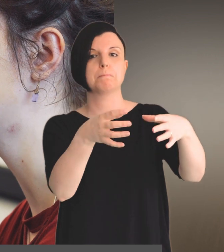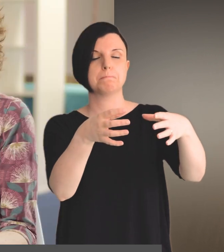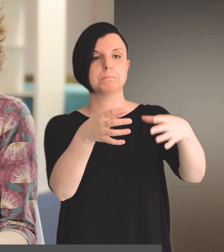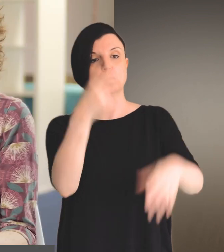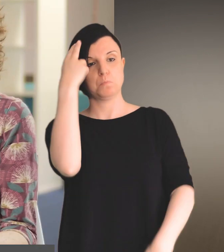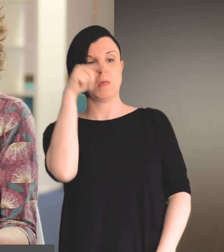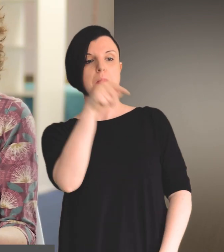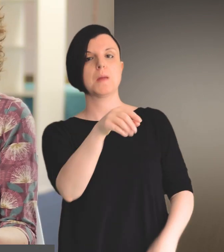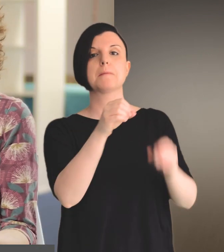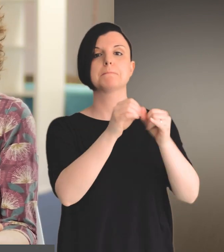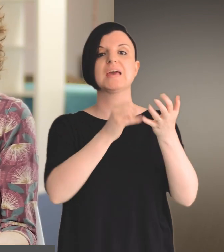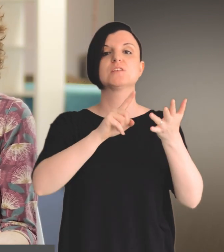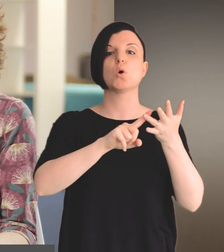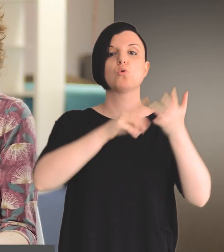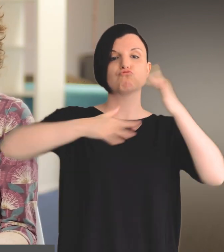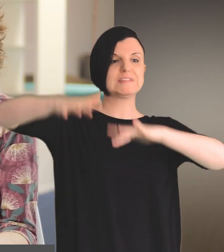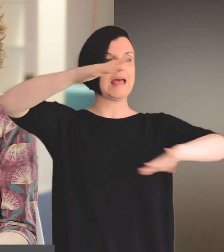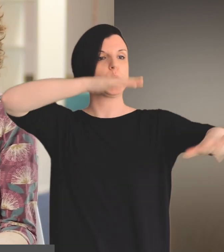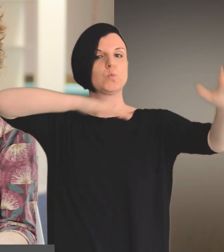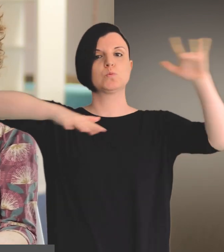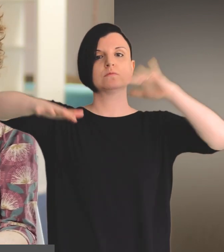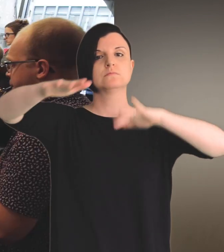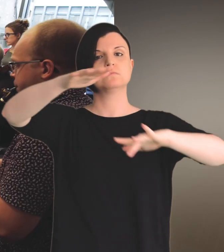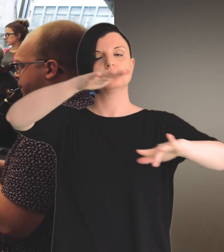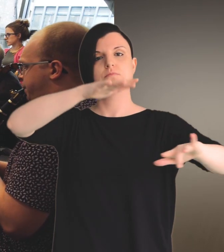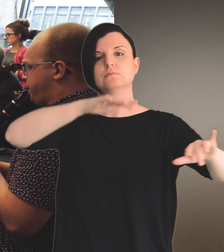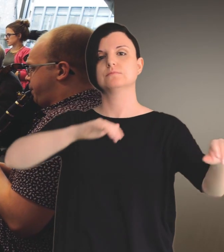disabled-led ensemble, which then became BSO Resound.